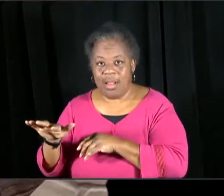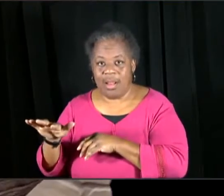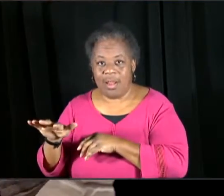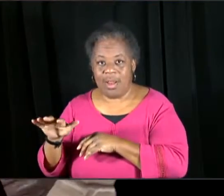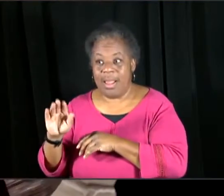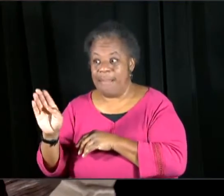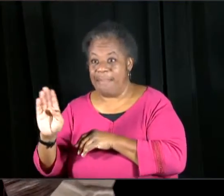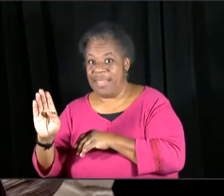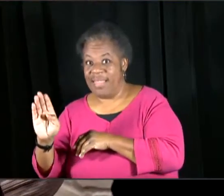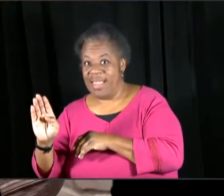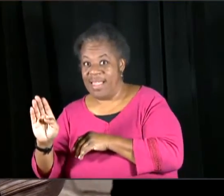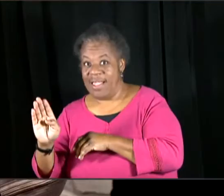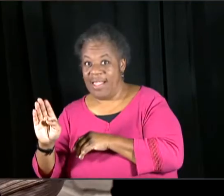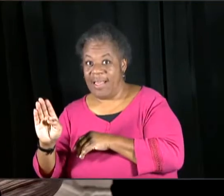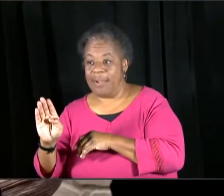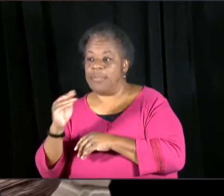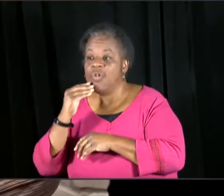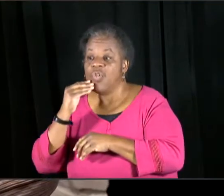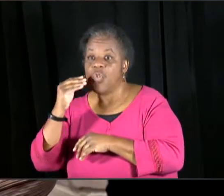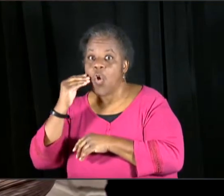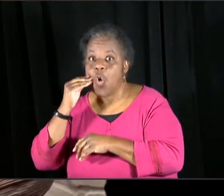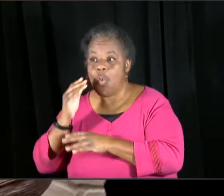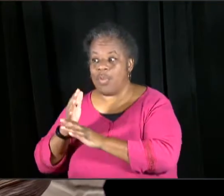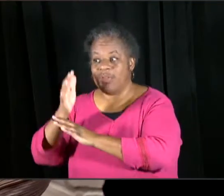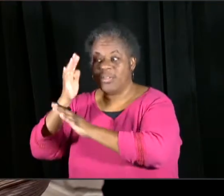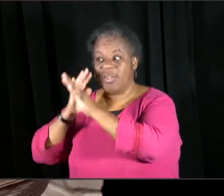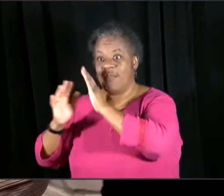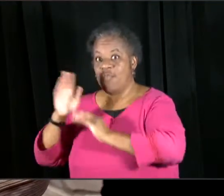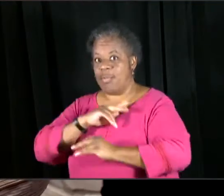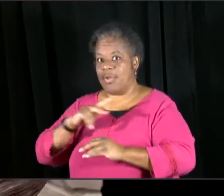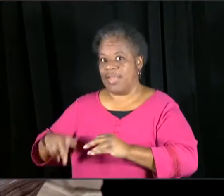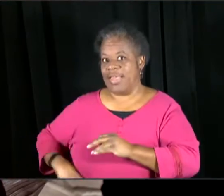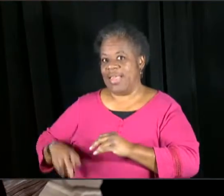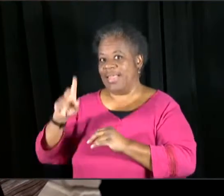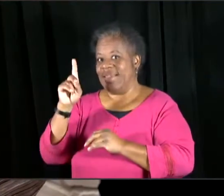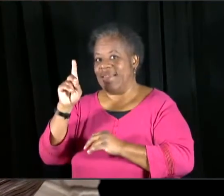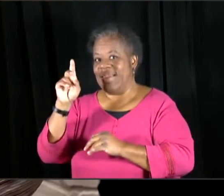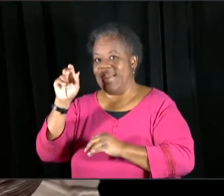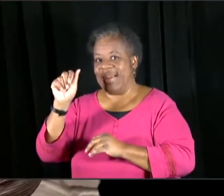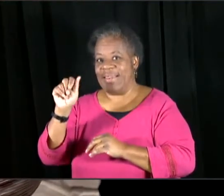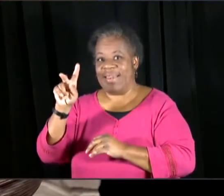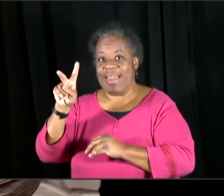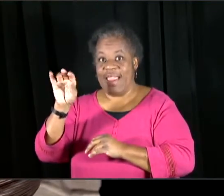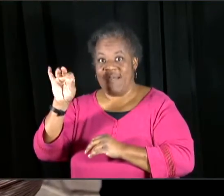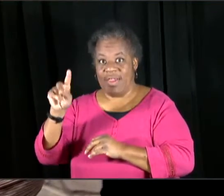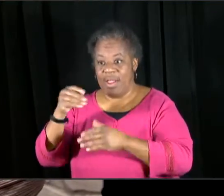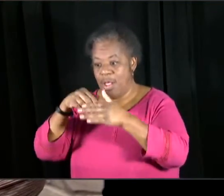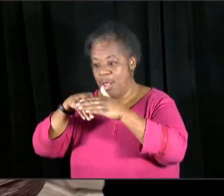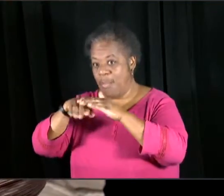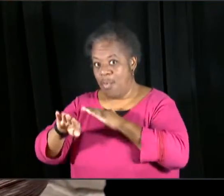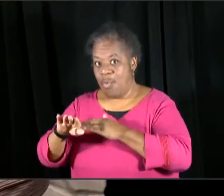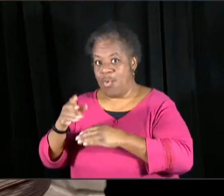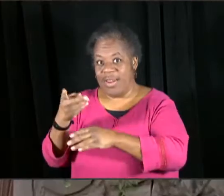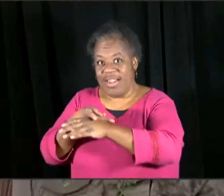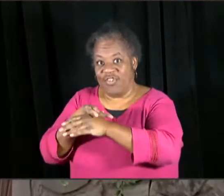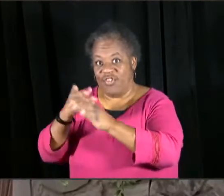Bethlehem is the ancestral home of their former king David, born a shepherd in the Judean